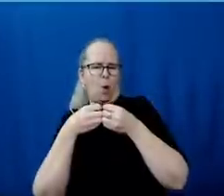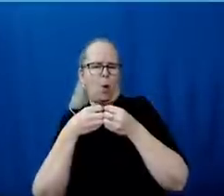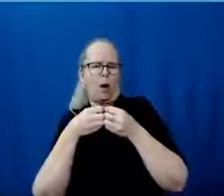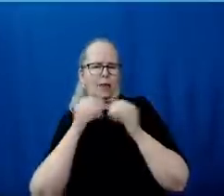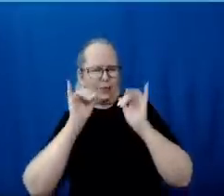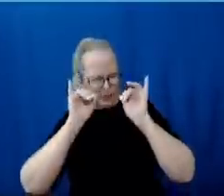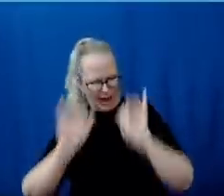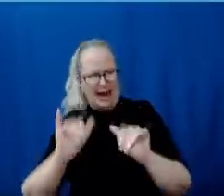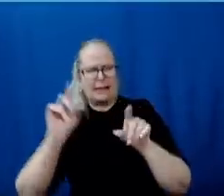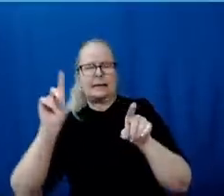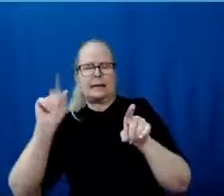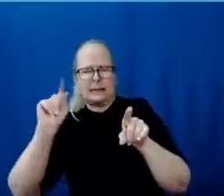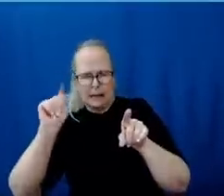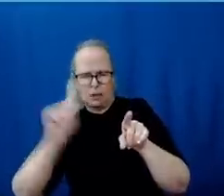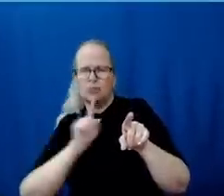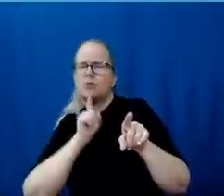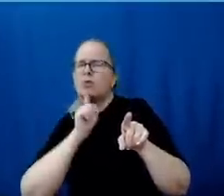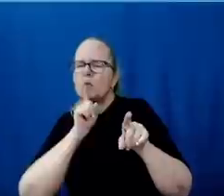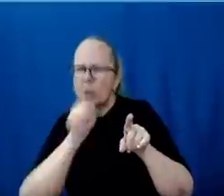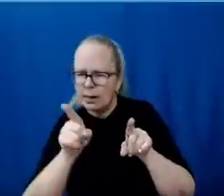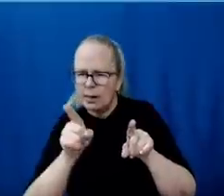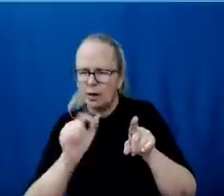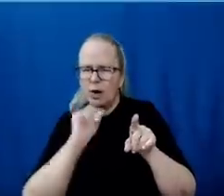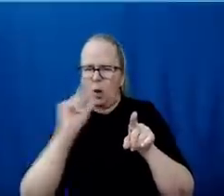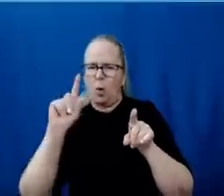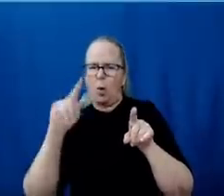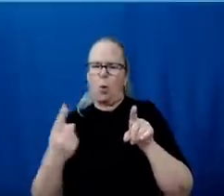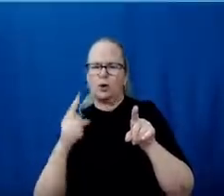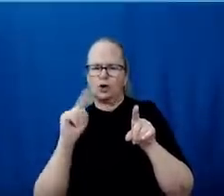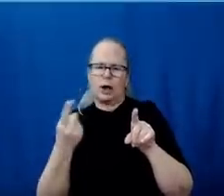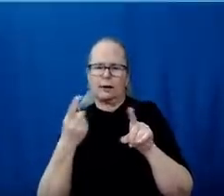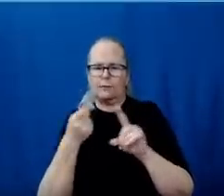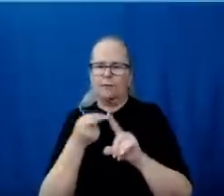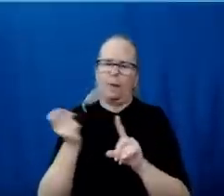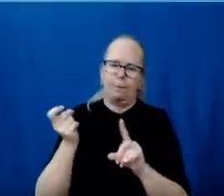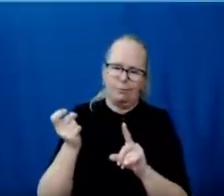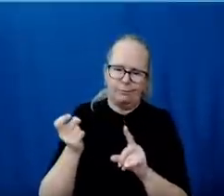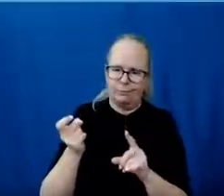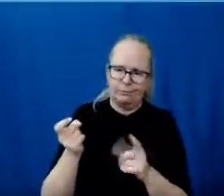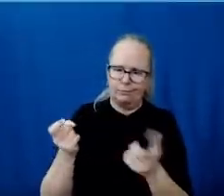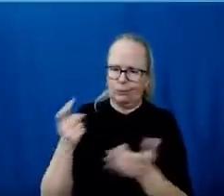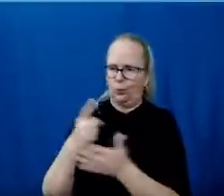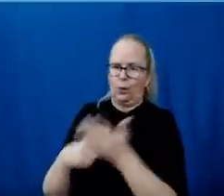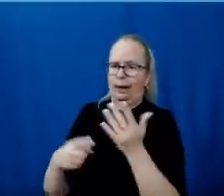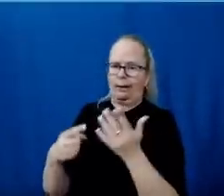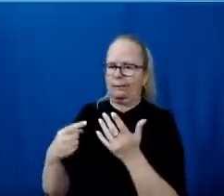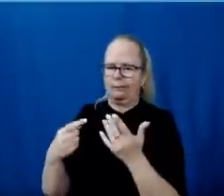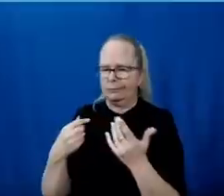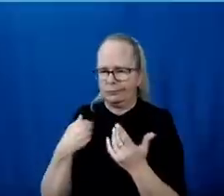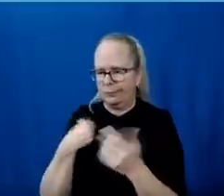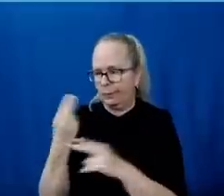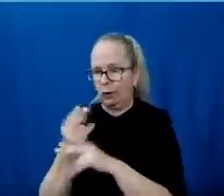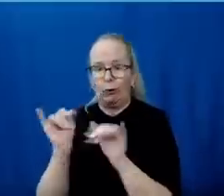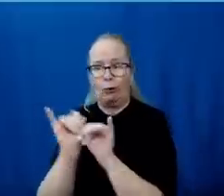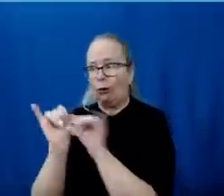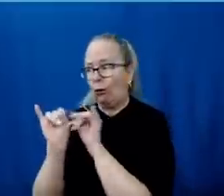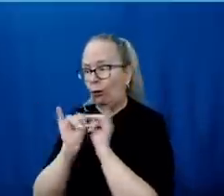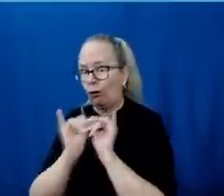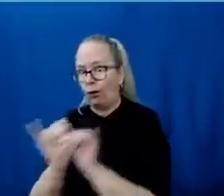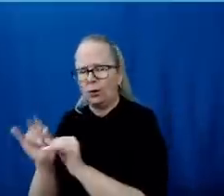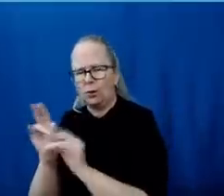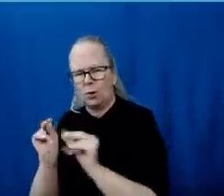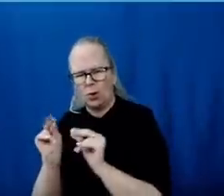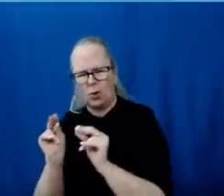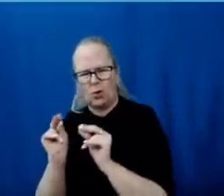ability to conclude that data is real data and not just an artifact of whatever you're using